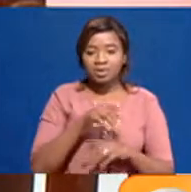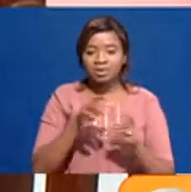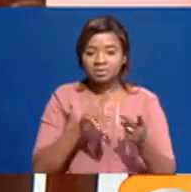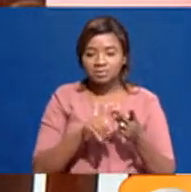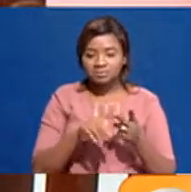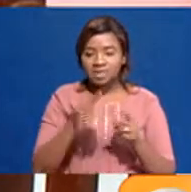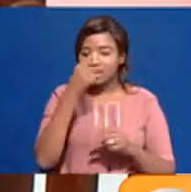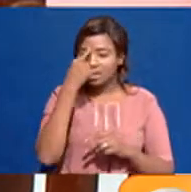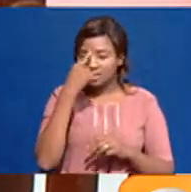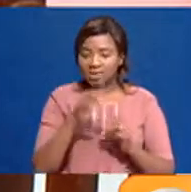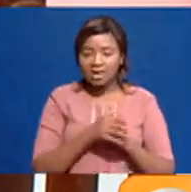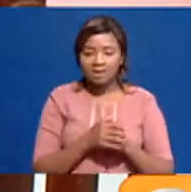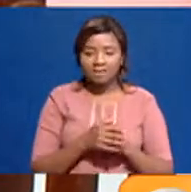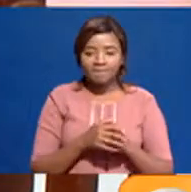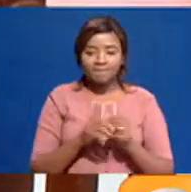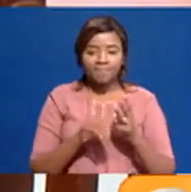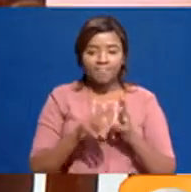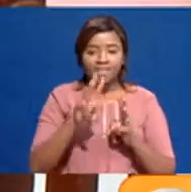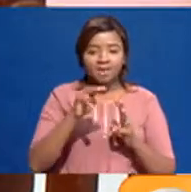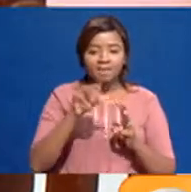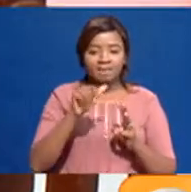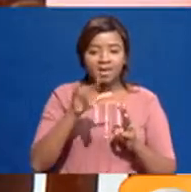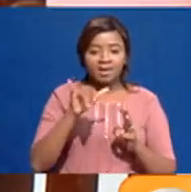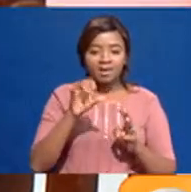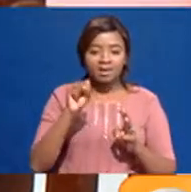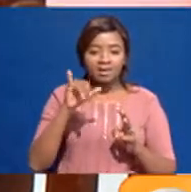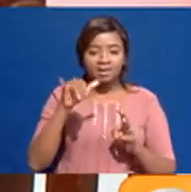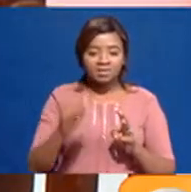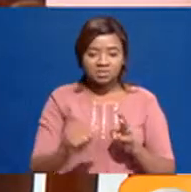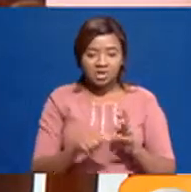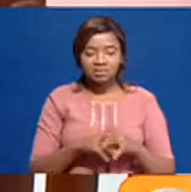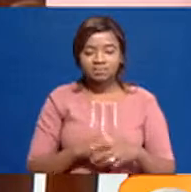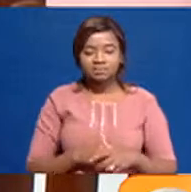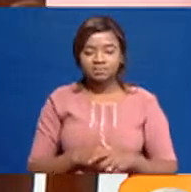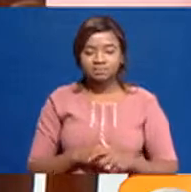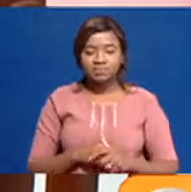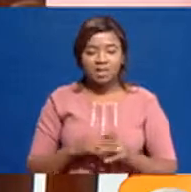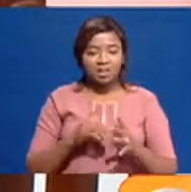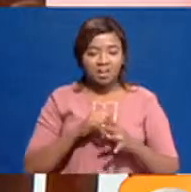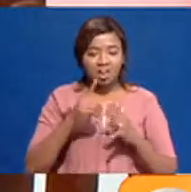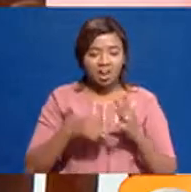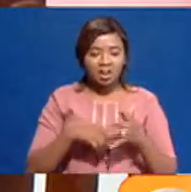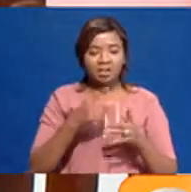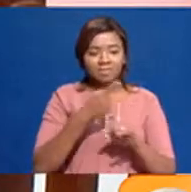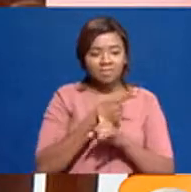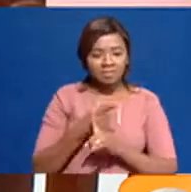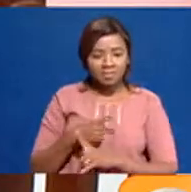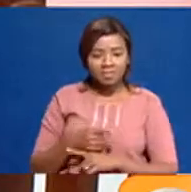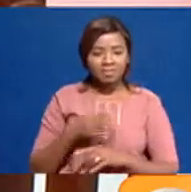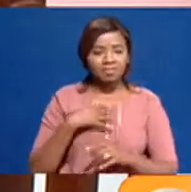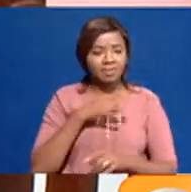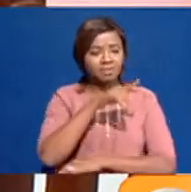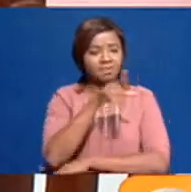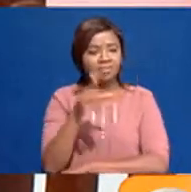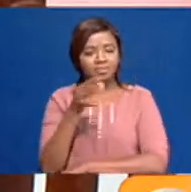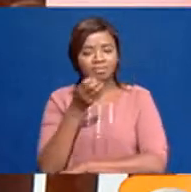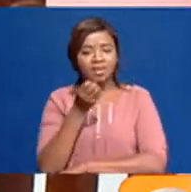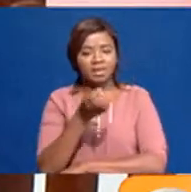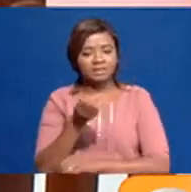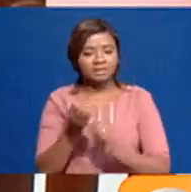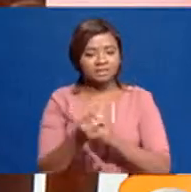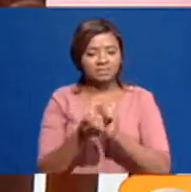and India in mid and early in 80s. Mm. And they used to describe it like a